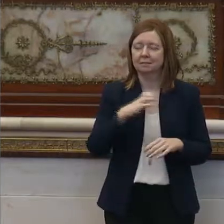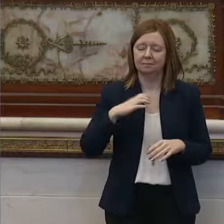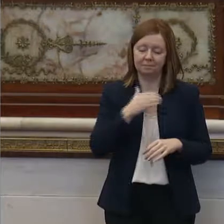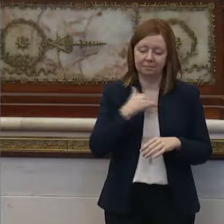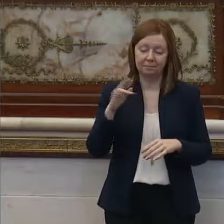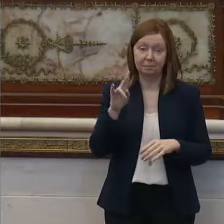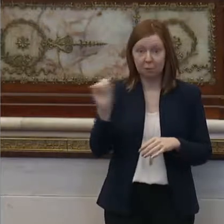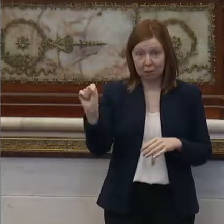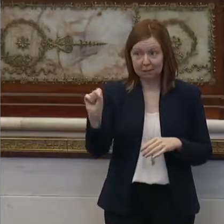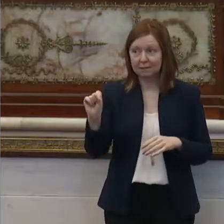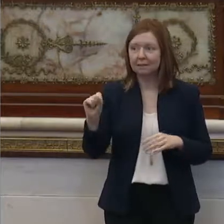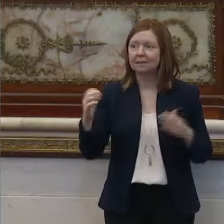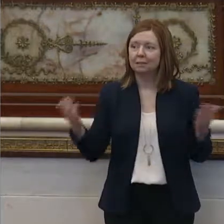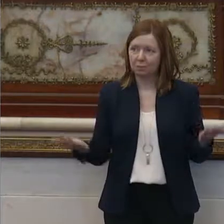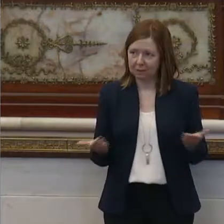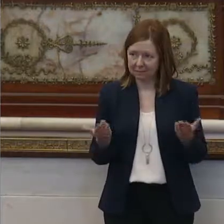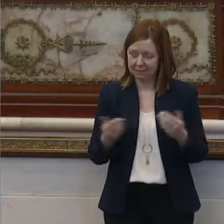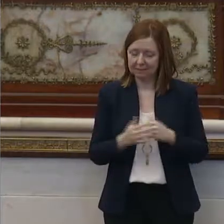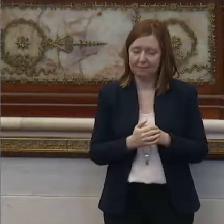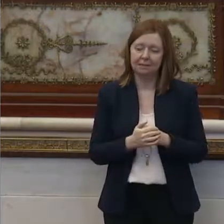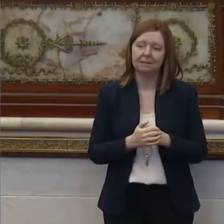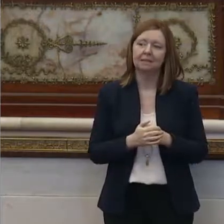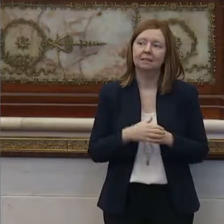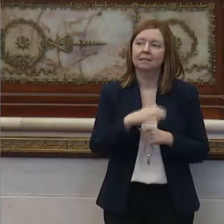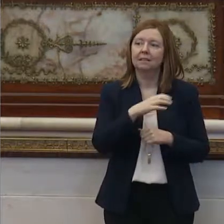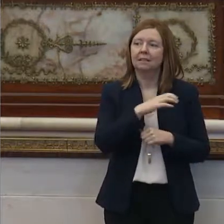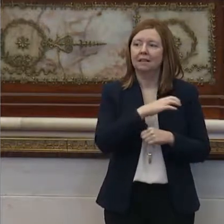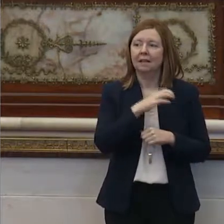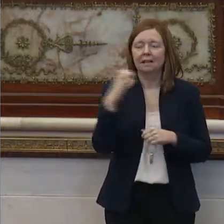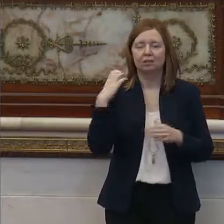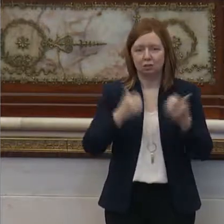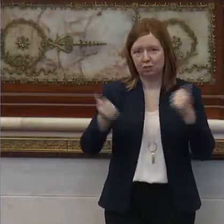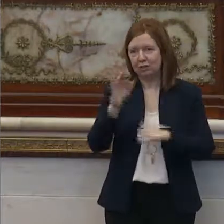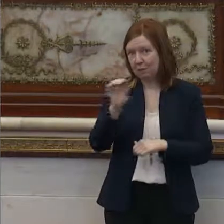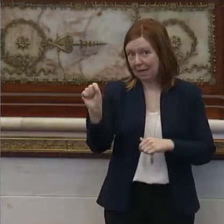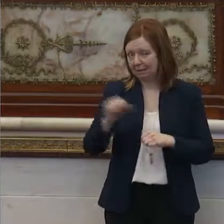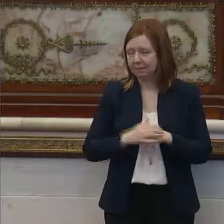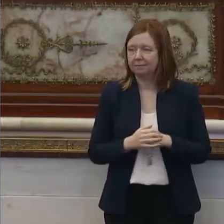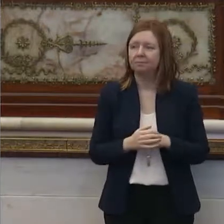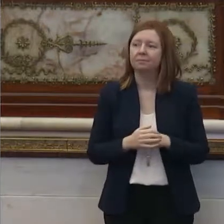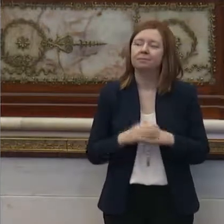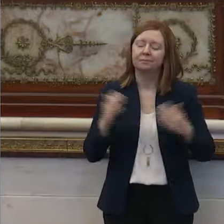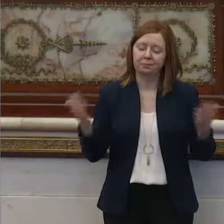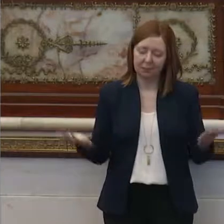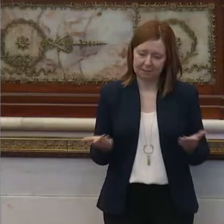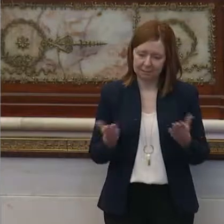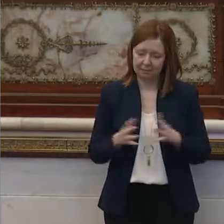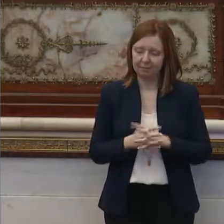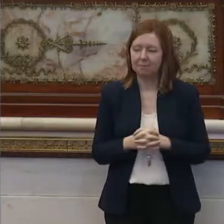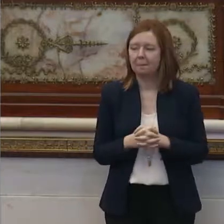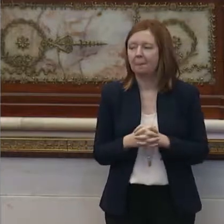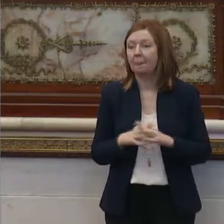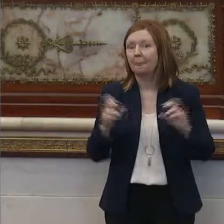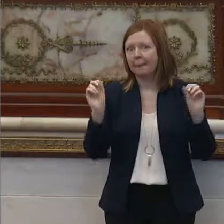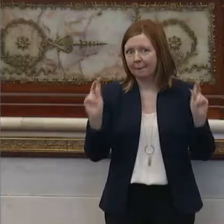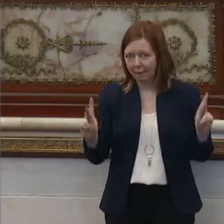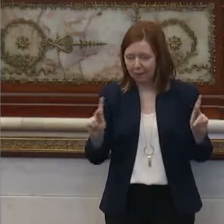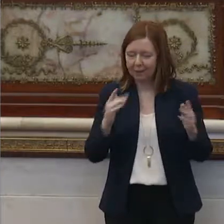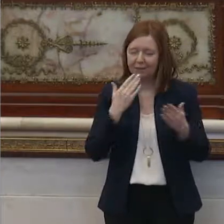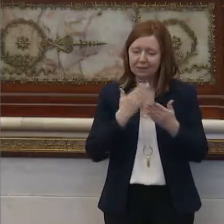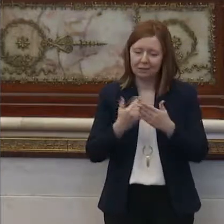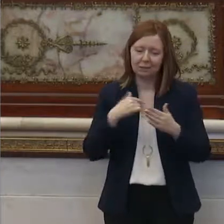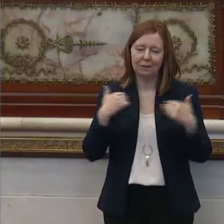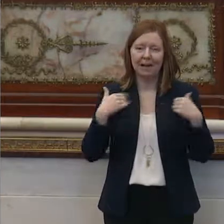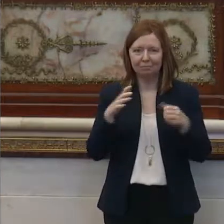Councilmember Brooks. Present. And Chair Bass. Present. Okay, very good. We